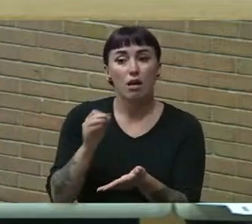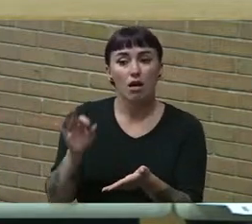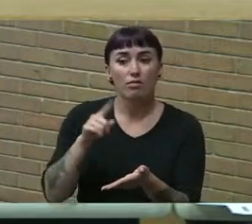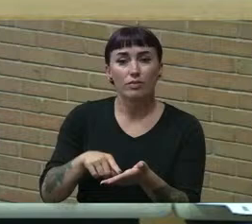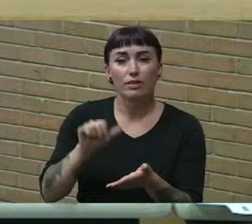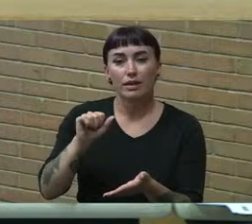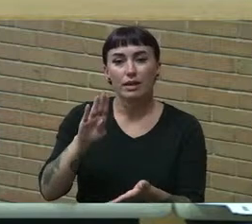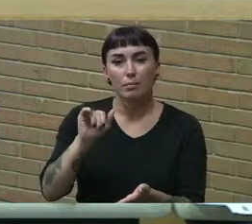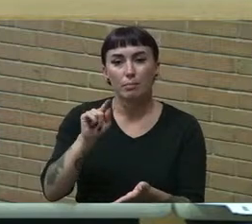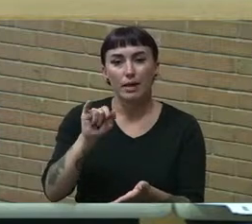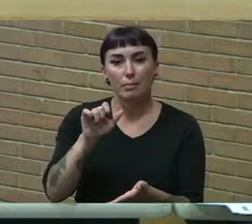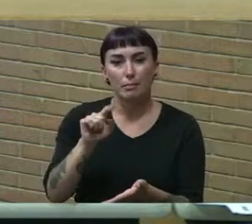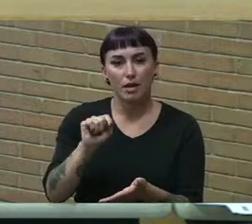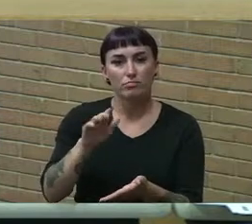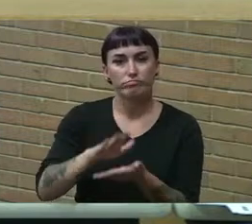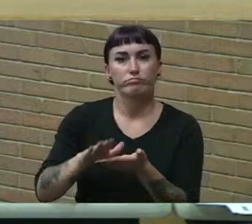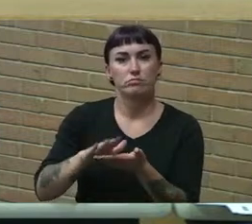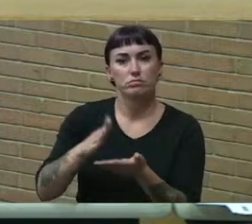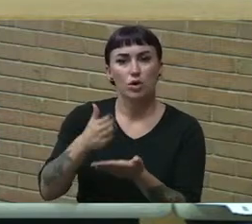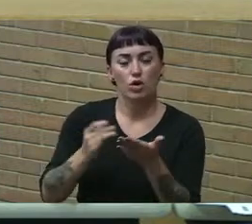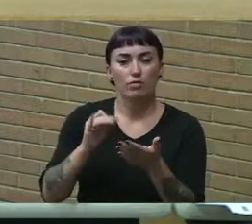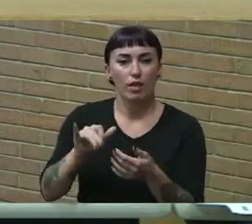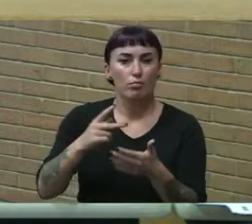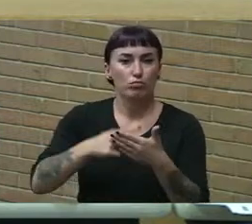the abatement component of the project.